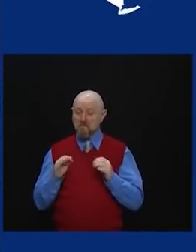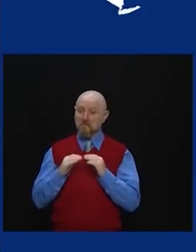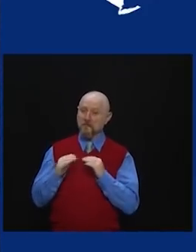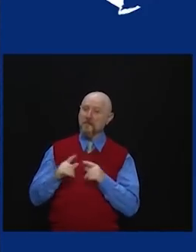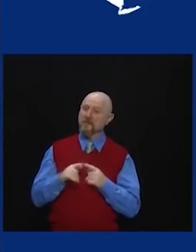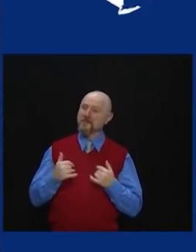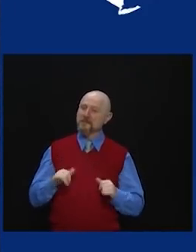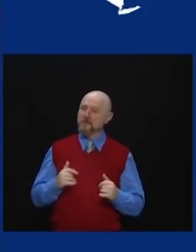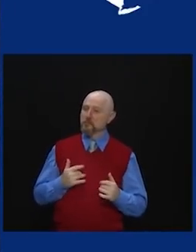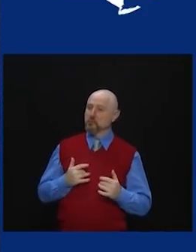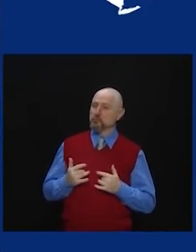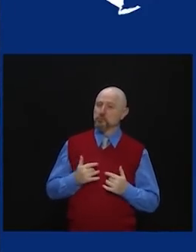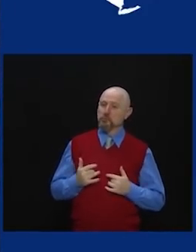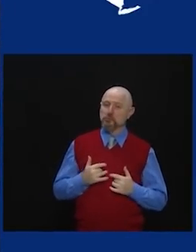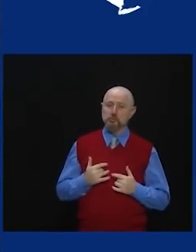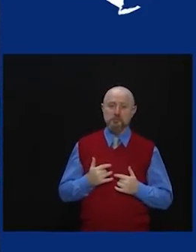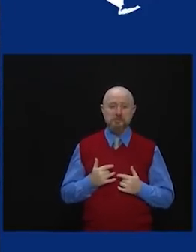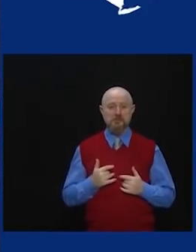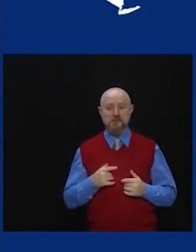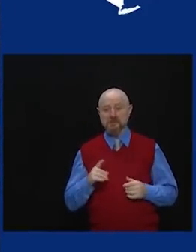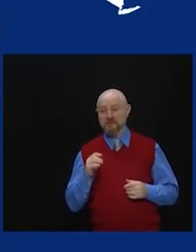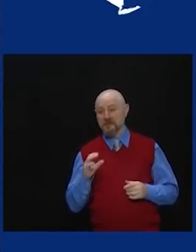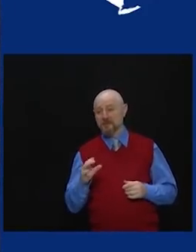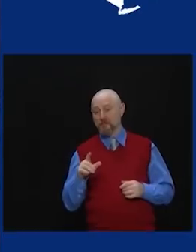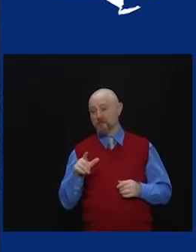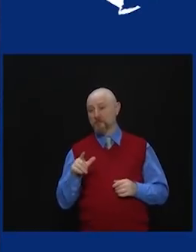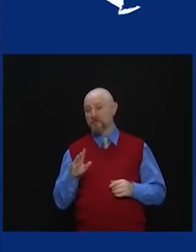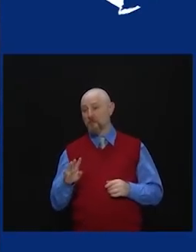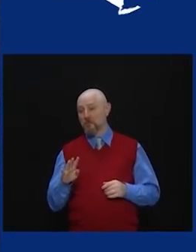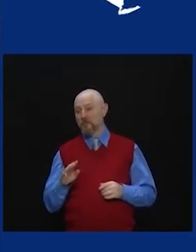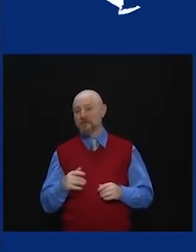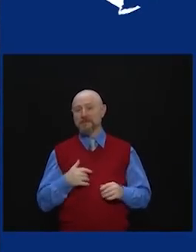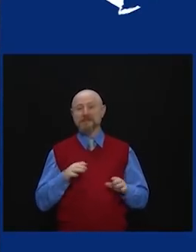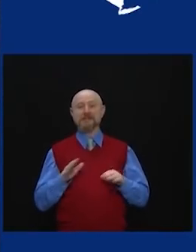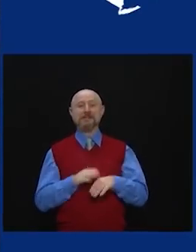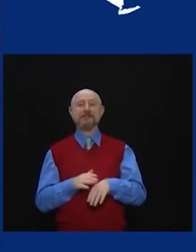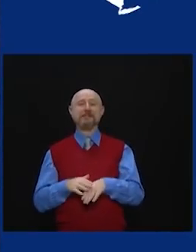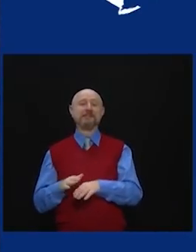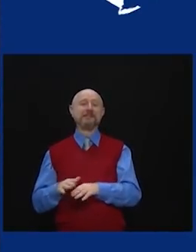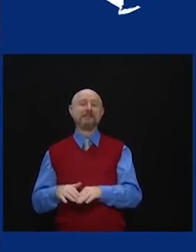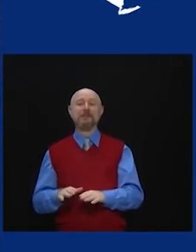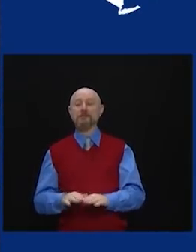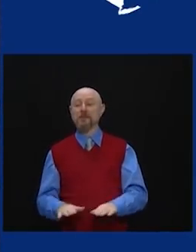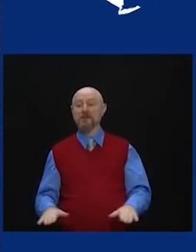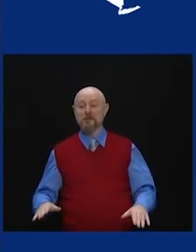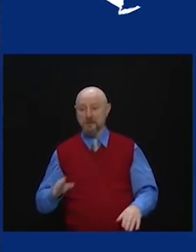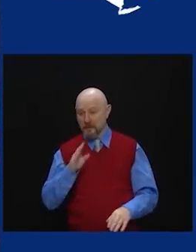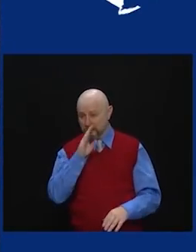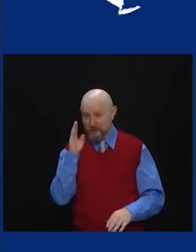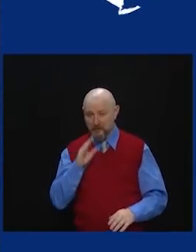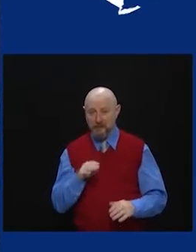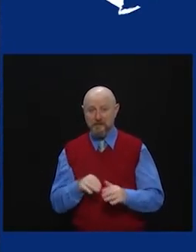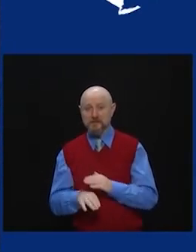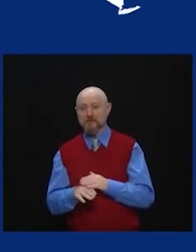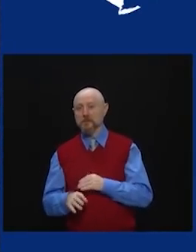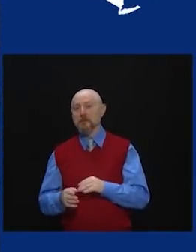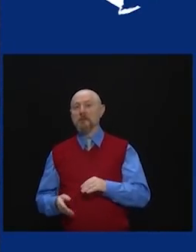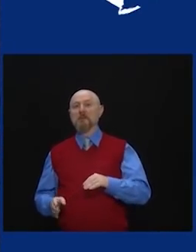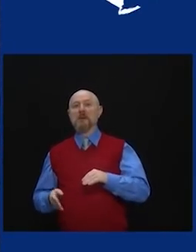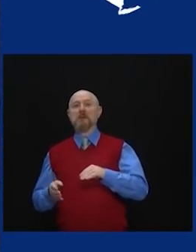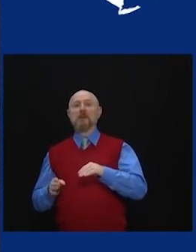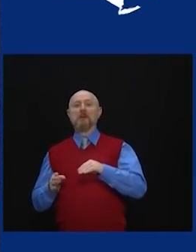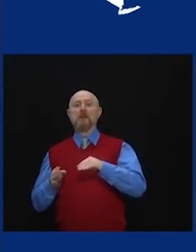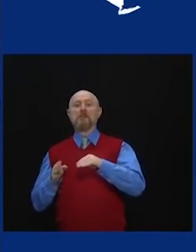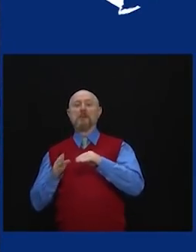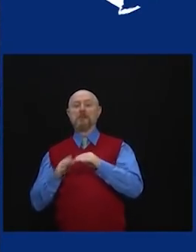December 24th, we issued an alert about a rise in pediatric hospitalizations. And that